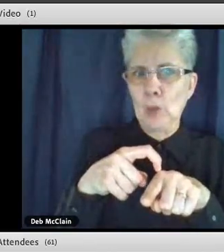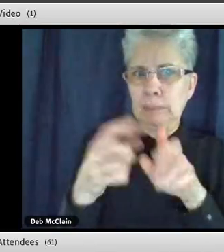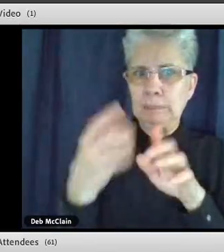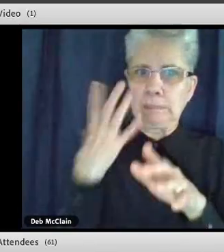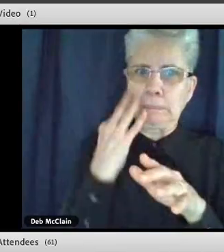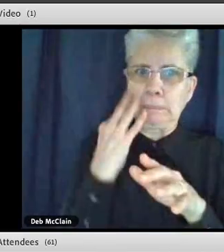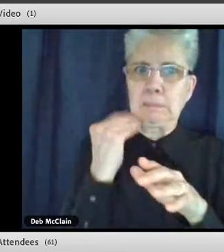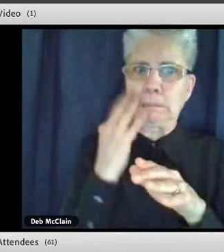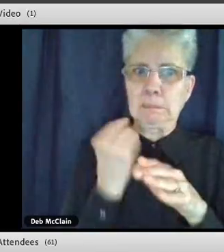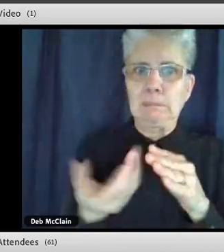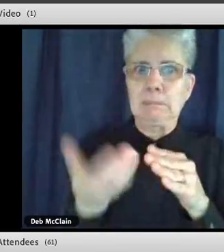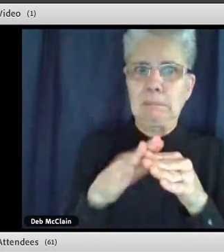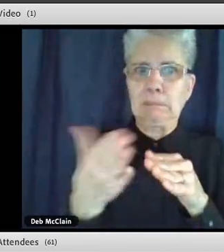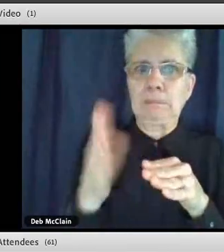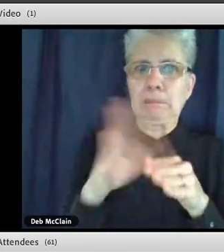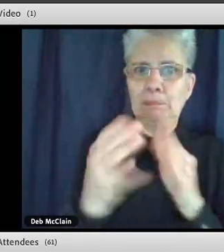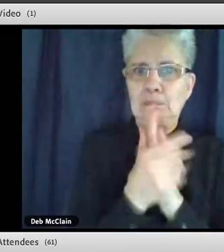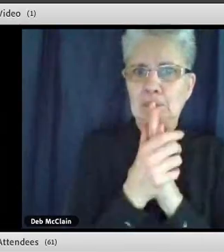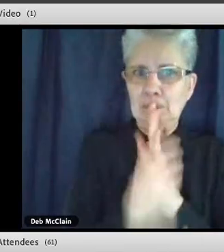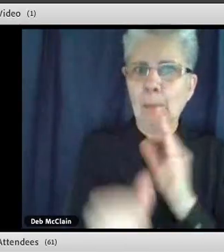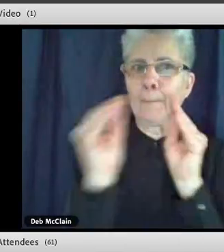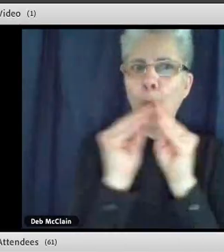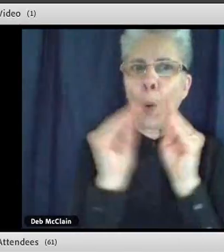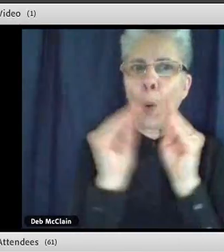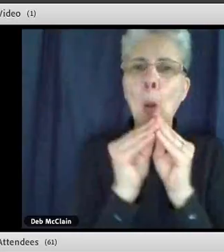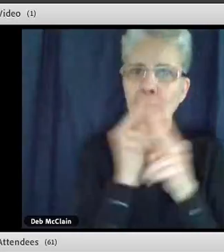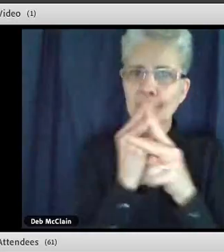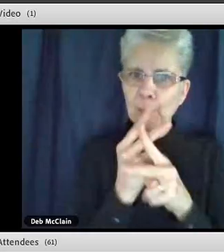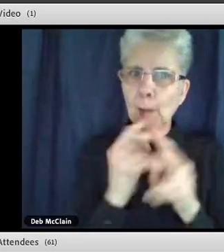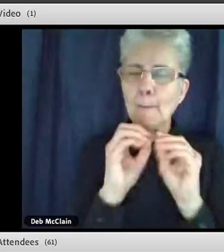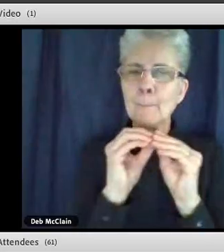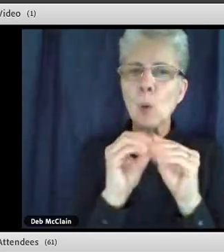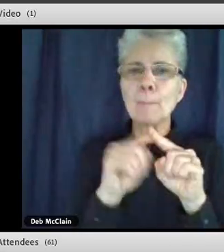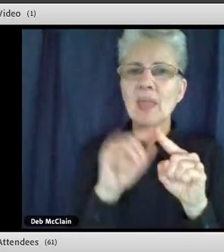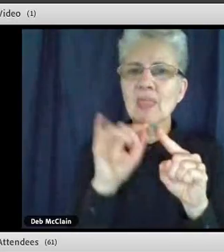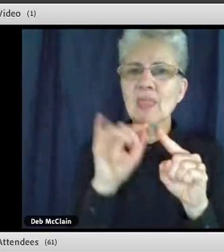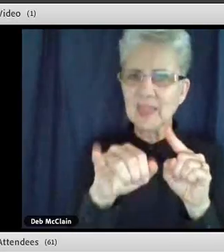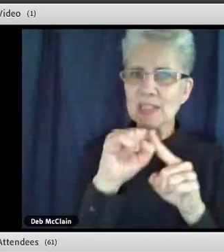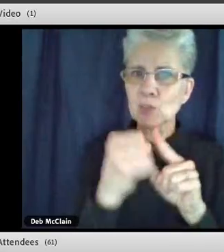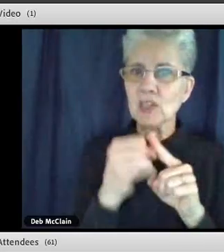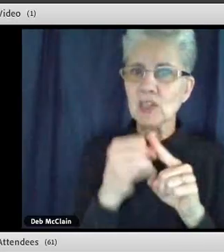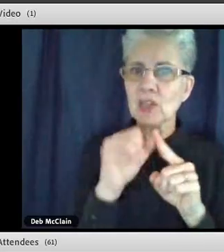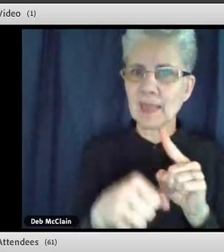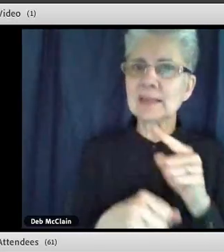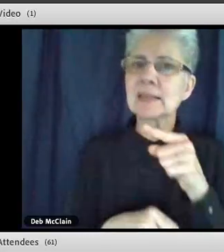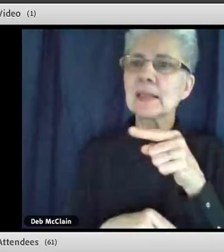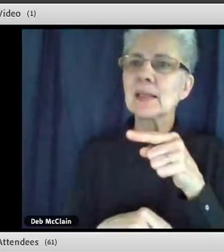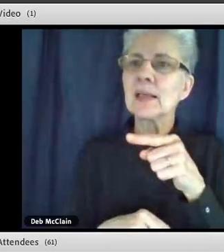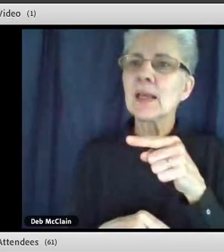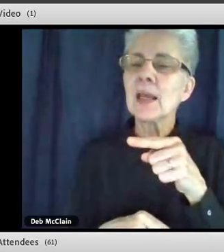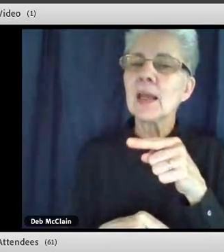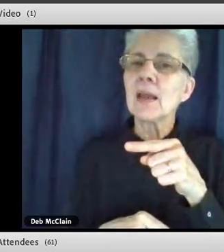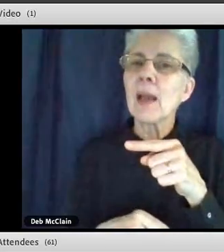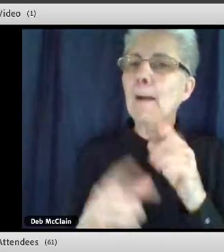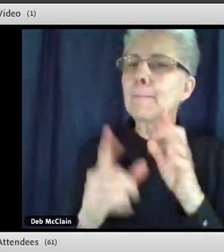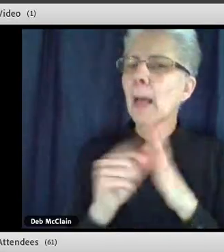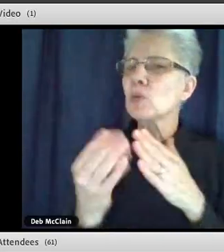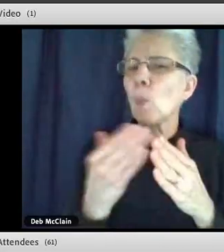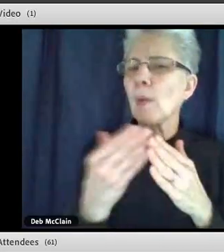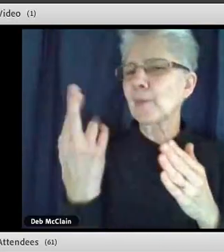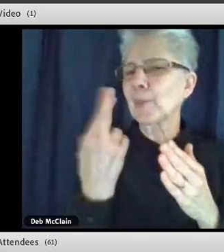in this case, the publisher, for whatever reason, decided to put the name of